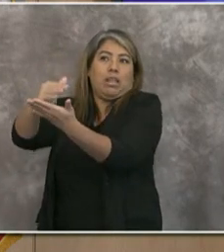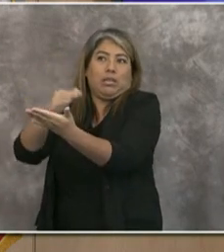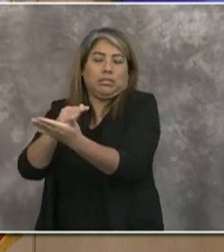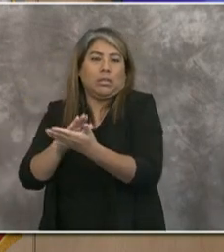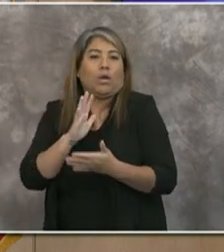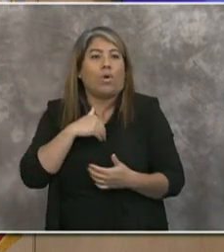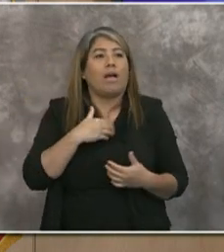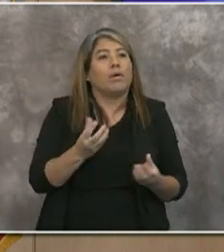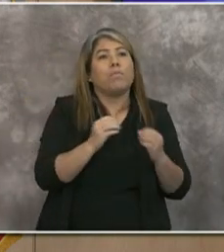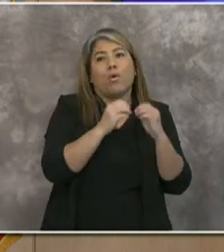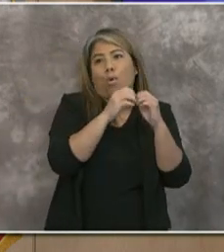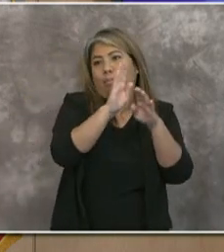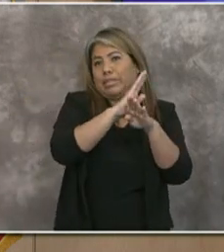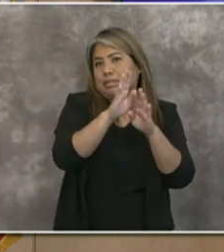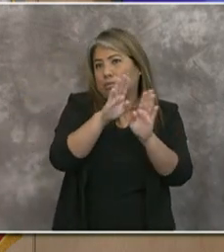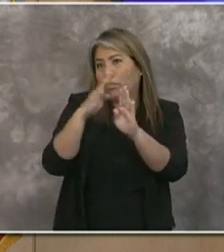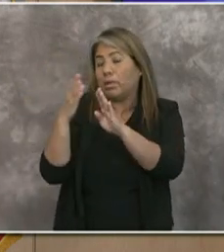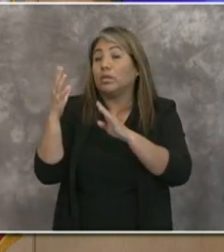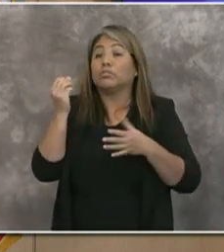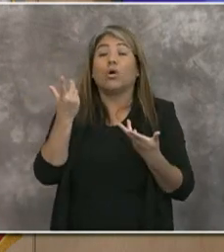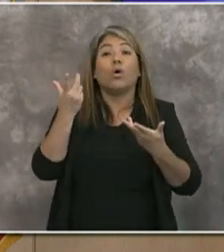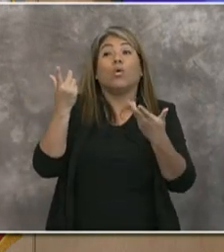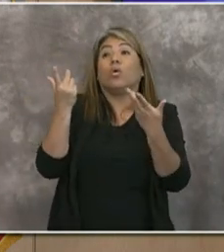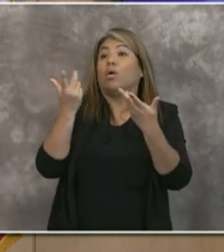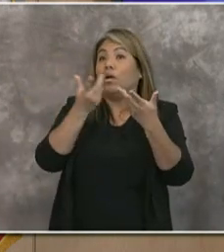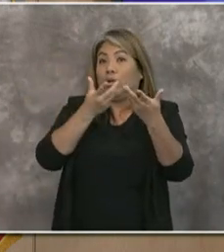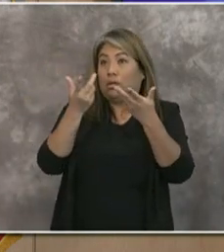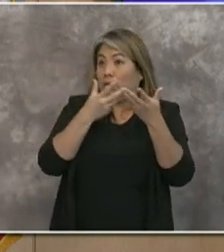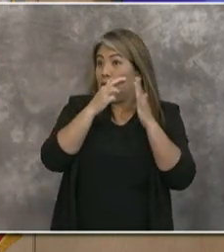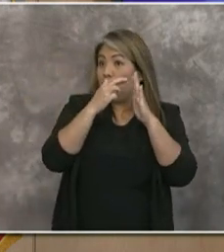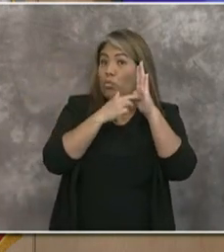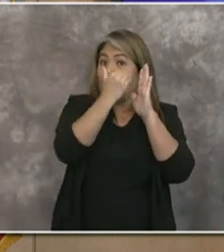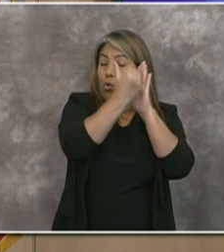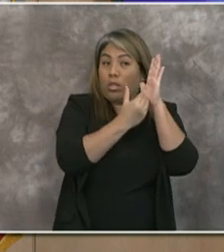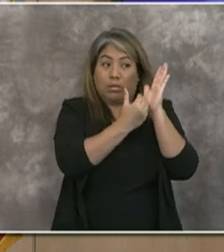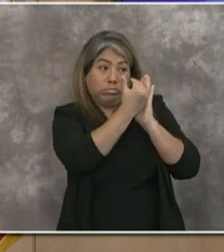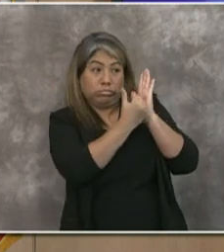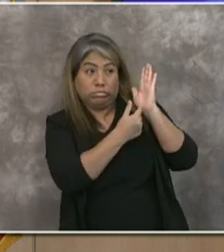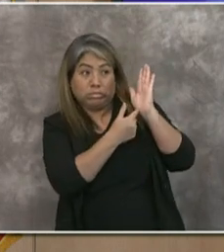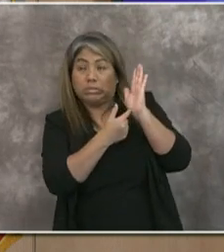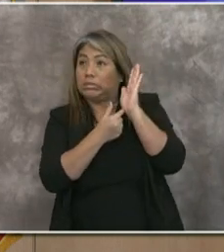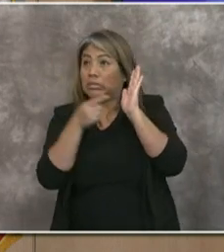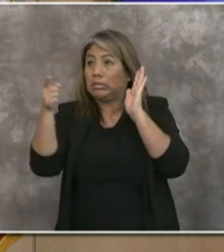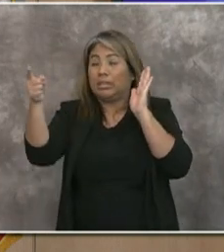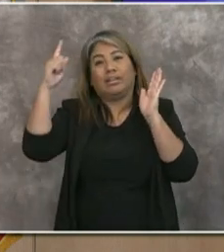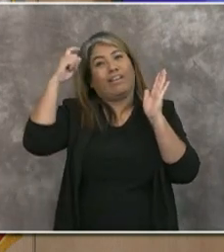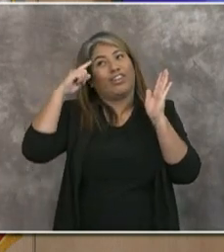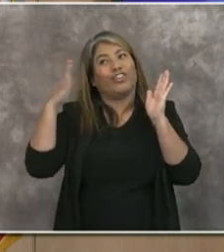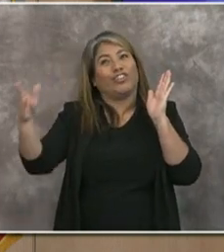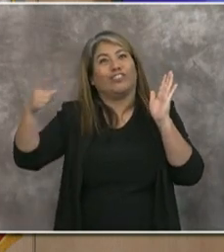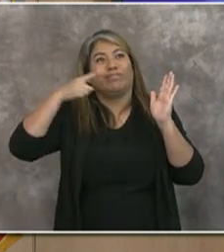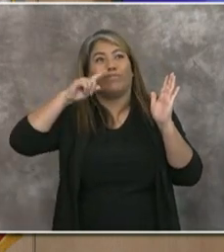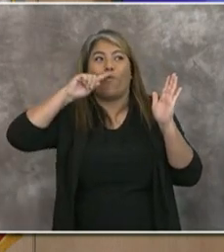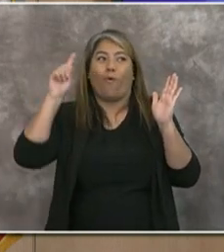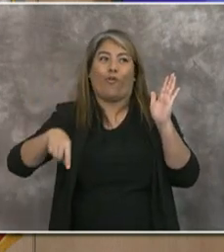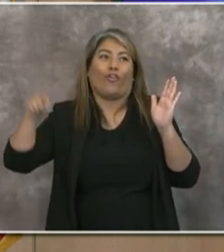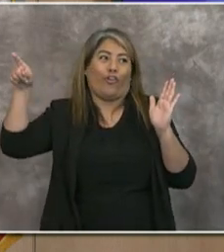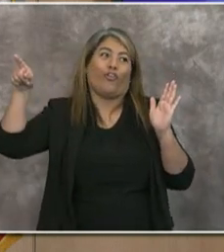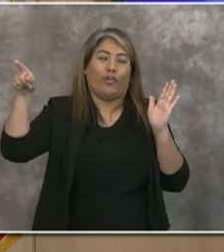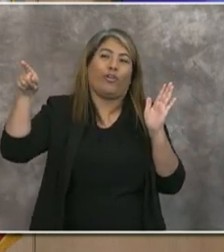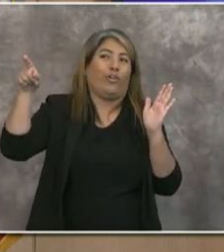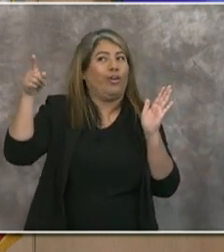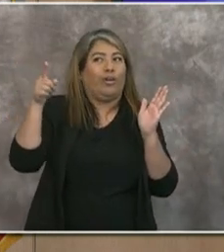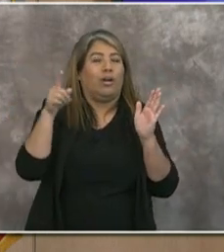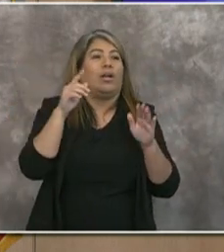businesses that can be open. And so the guidance on what businesses can be open is still driven and guided by the governor's executive order